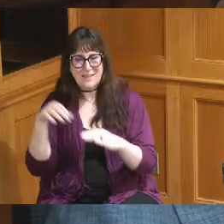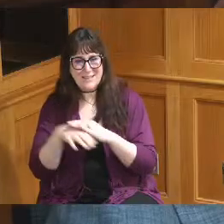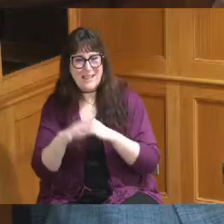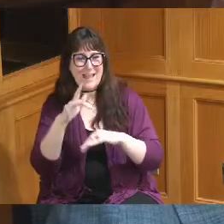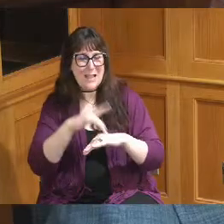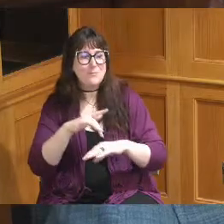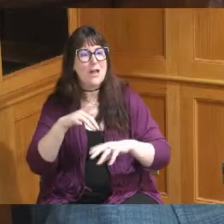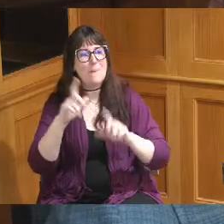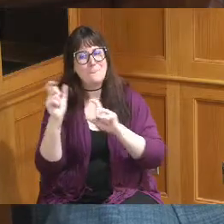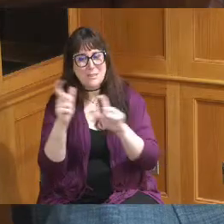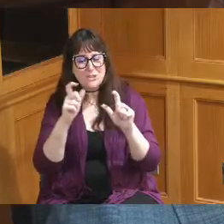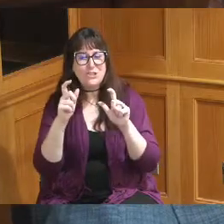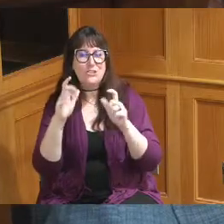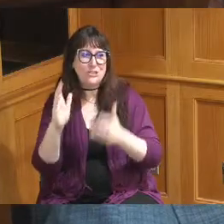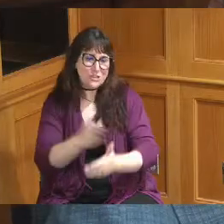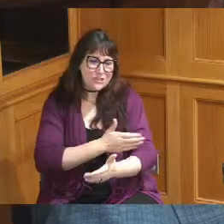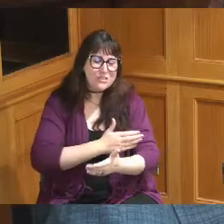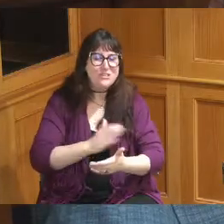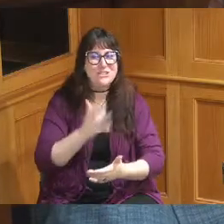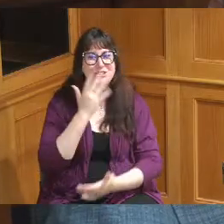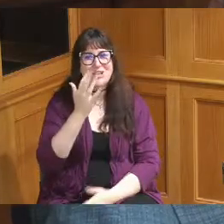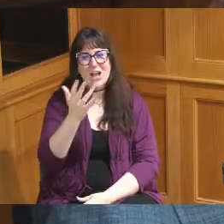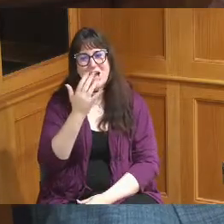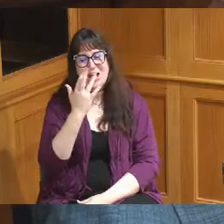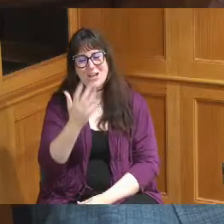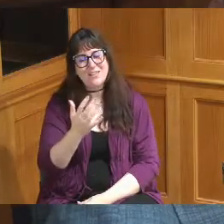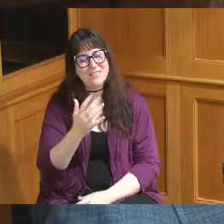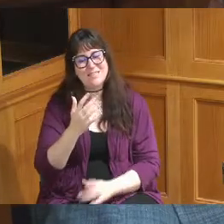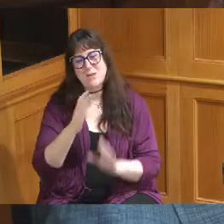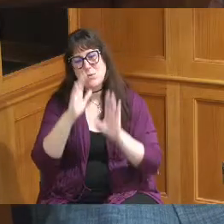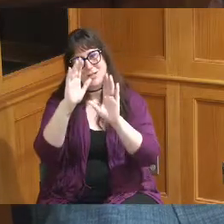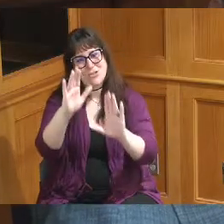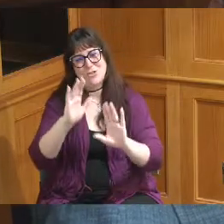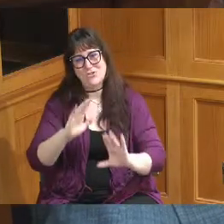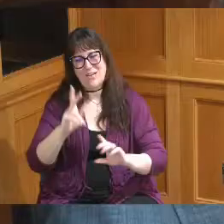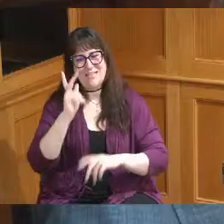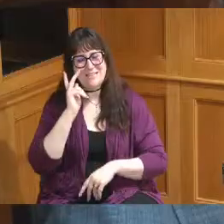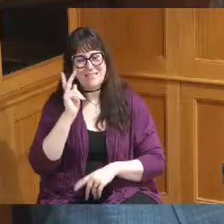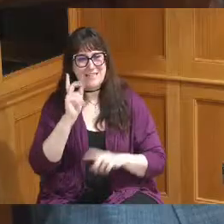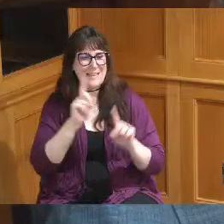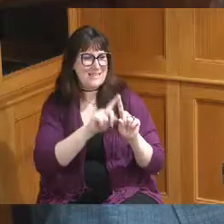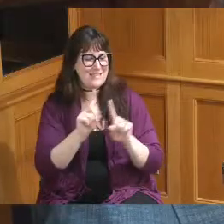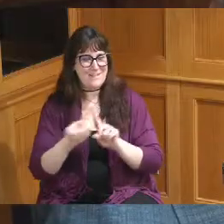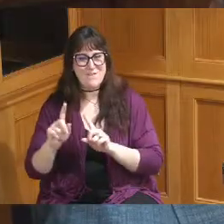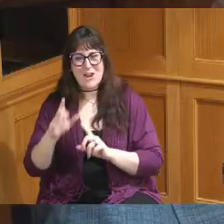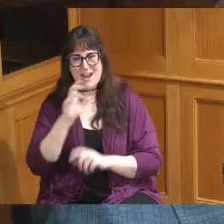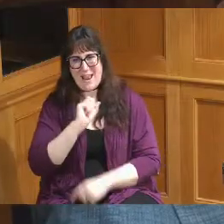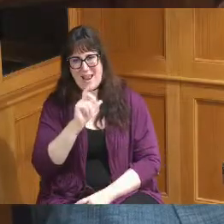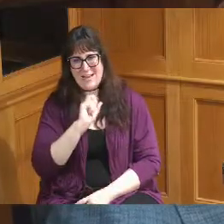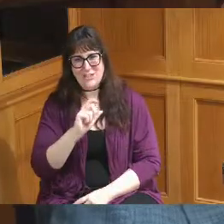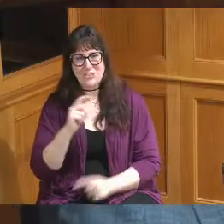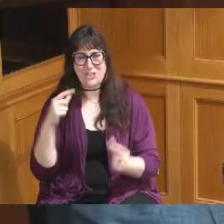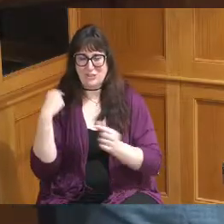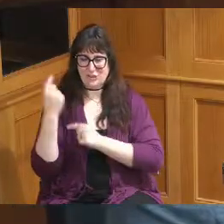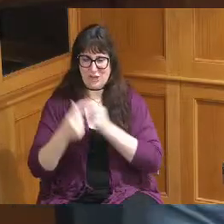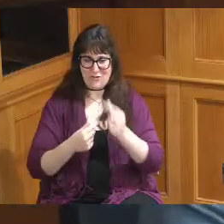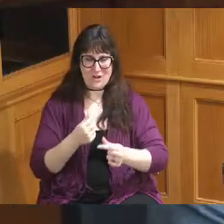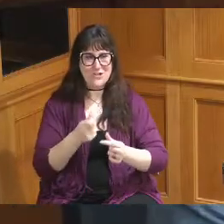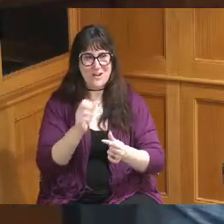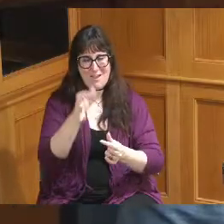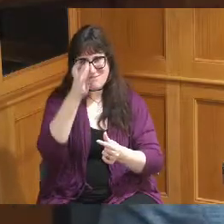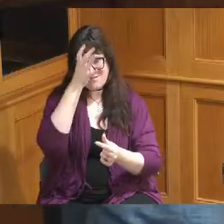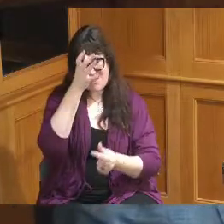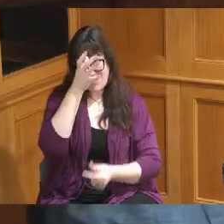sang songs, and it was just great to see the different ages and generations of fathers. So that was